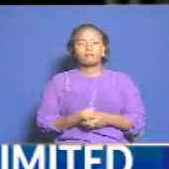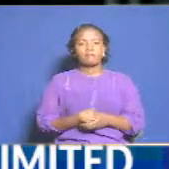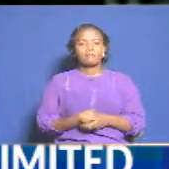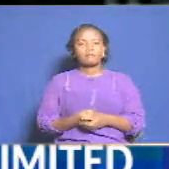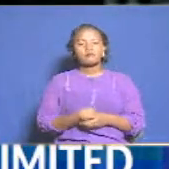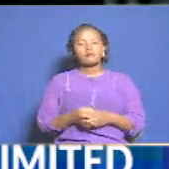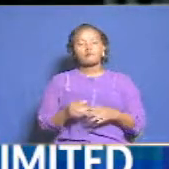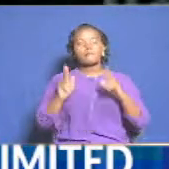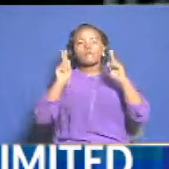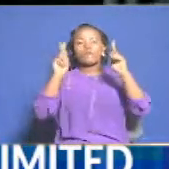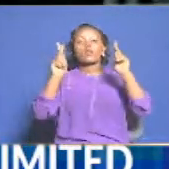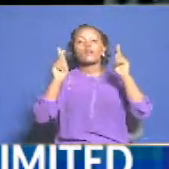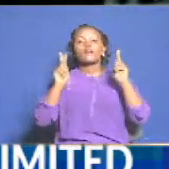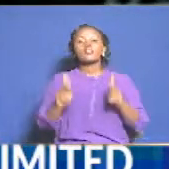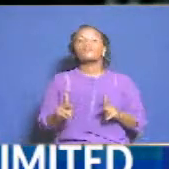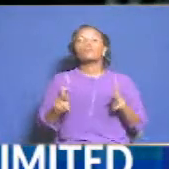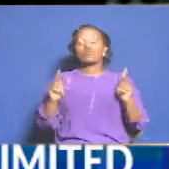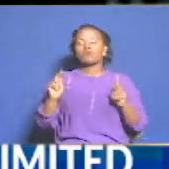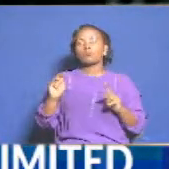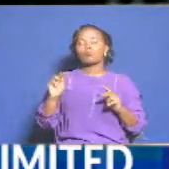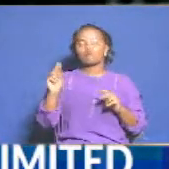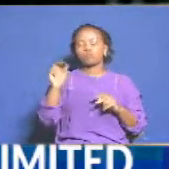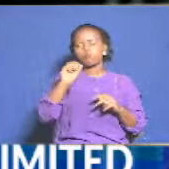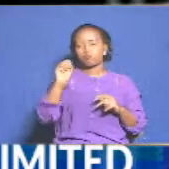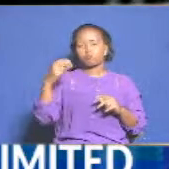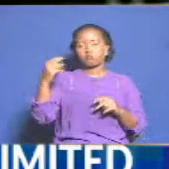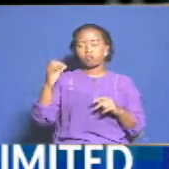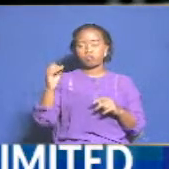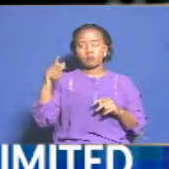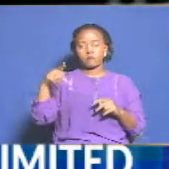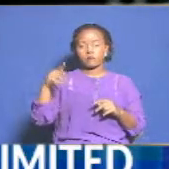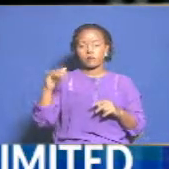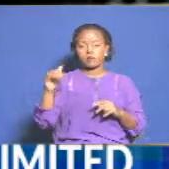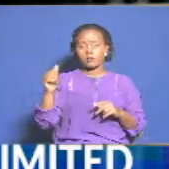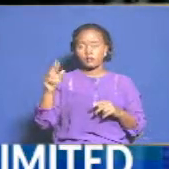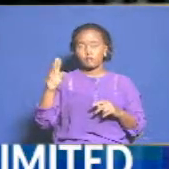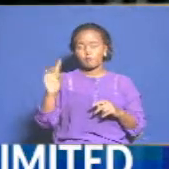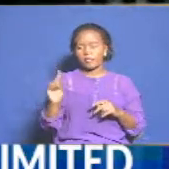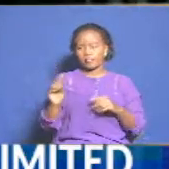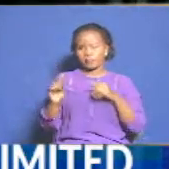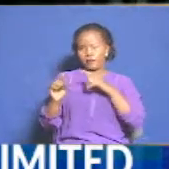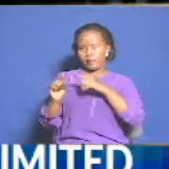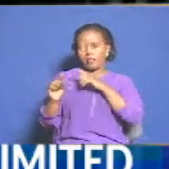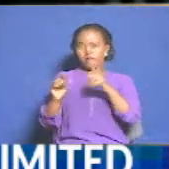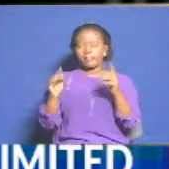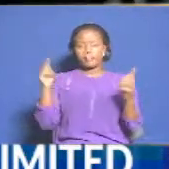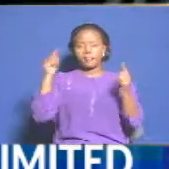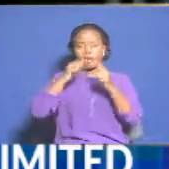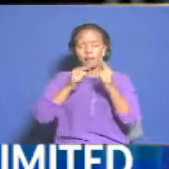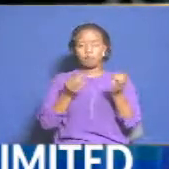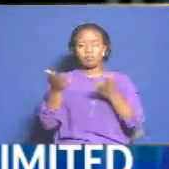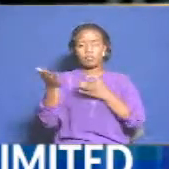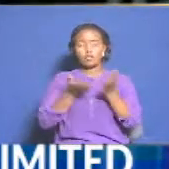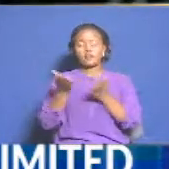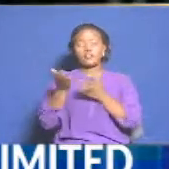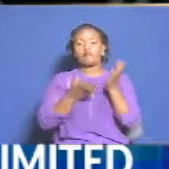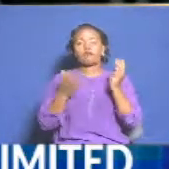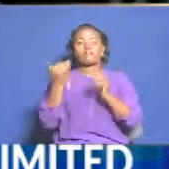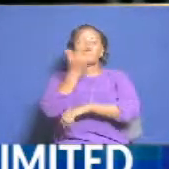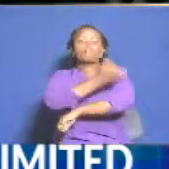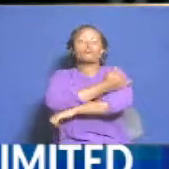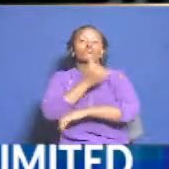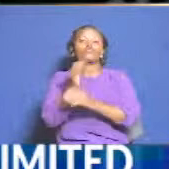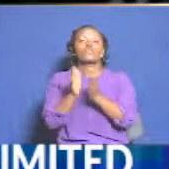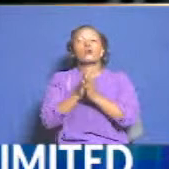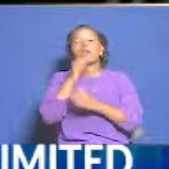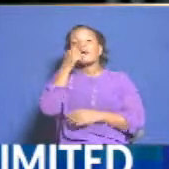The Kisumu Shipyard branch of the Kenya Shipyards Limited is poised to serve institutional and private